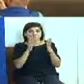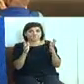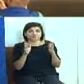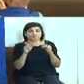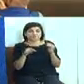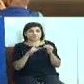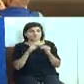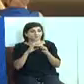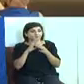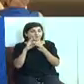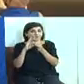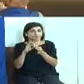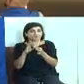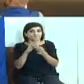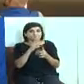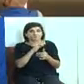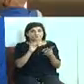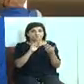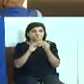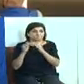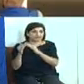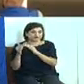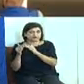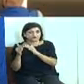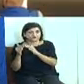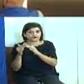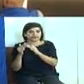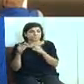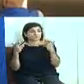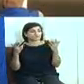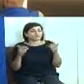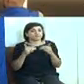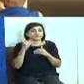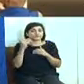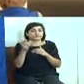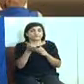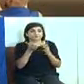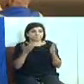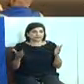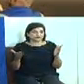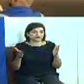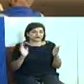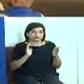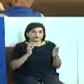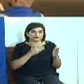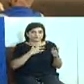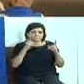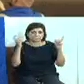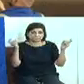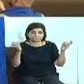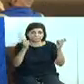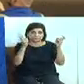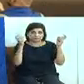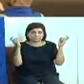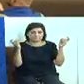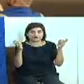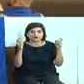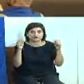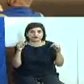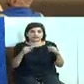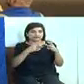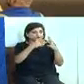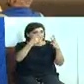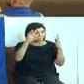about connections and community. And so this next element of our ceremony, this